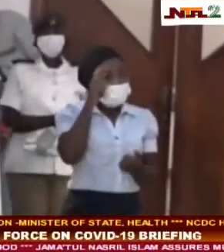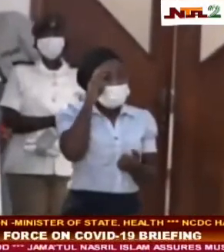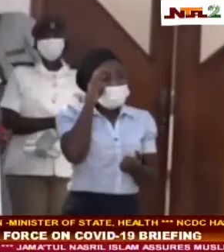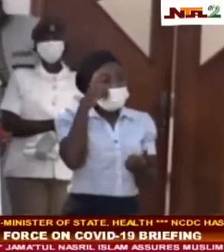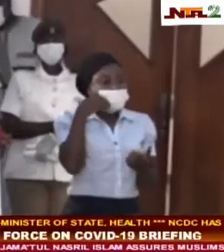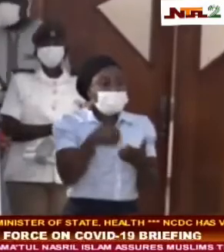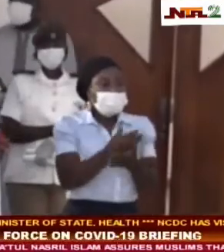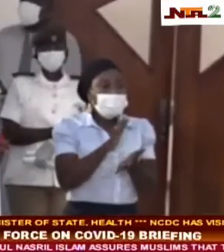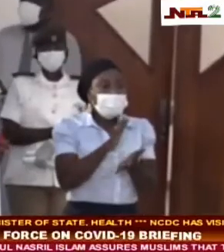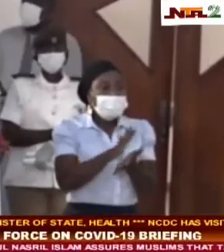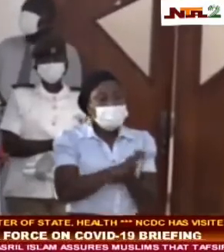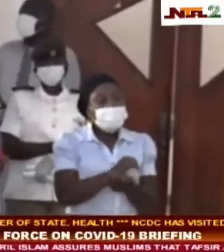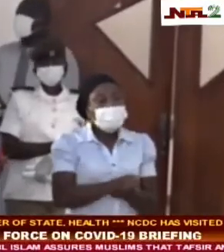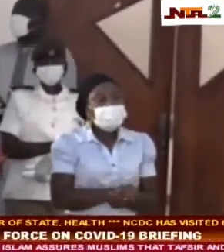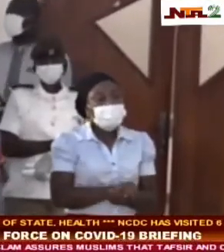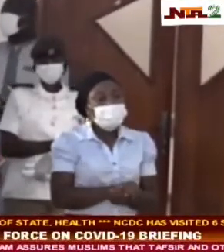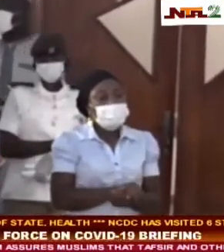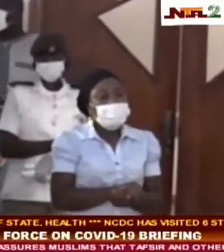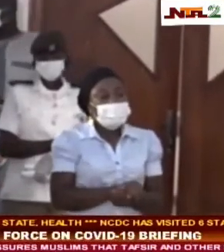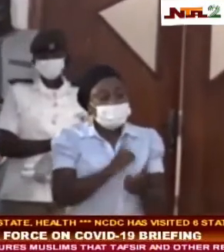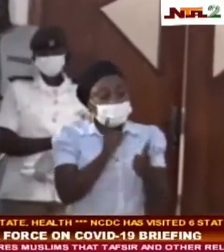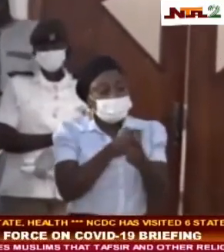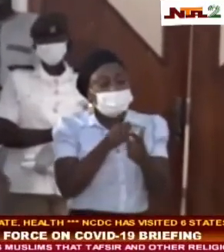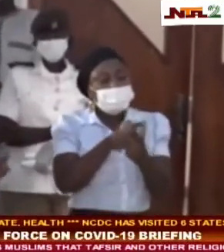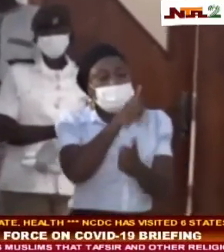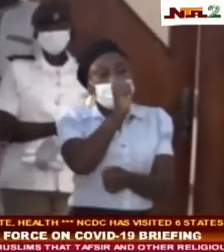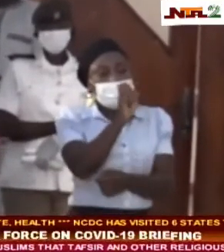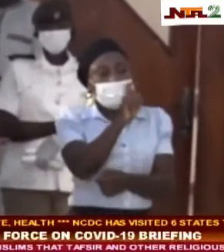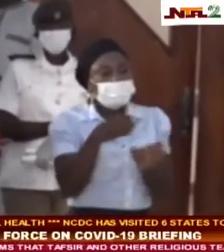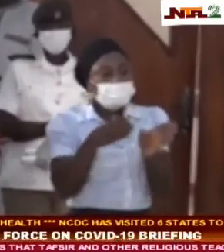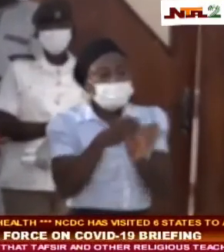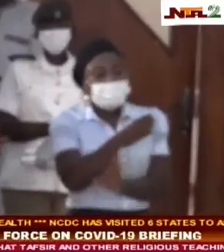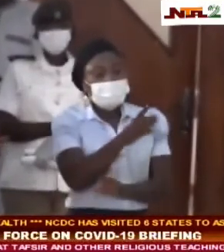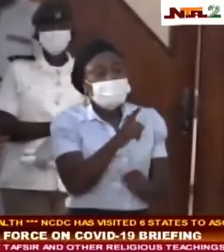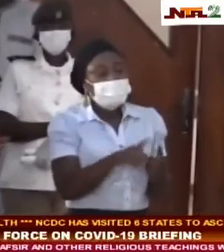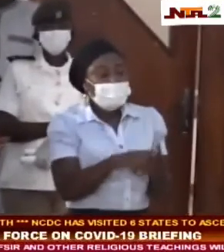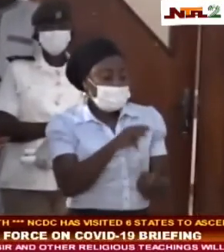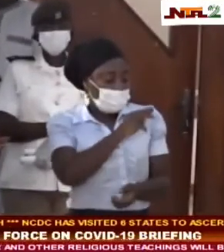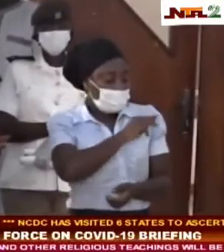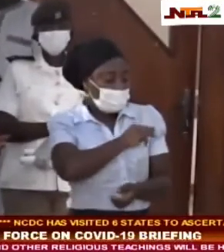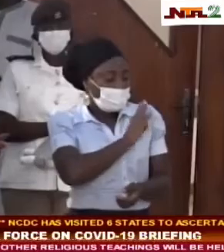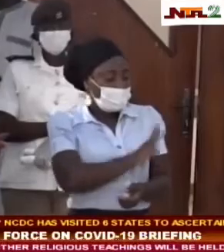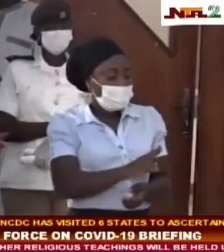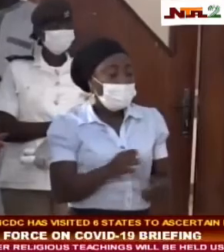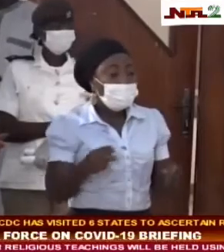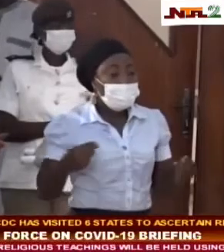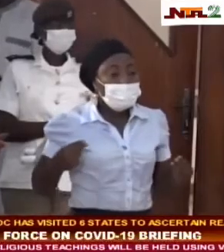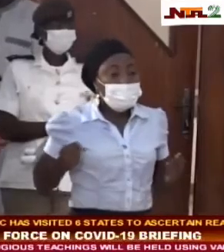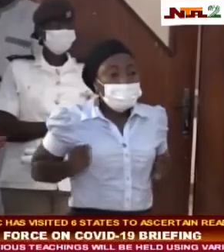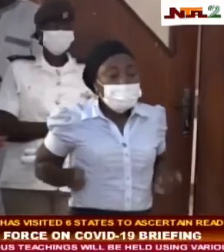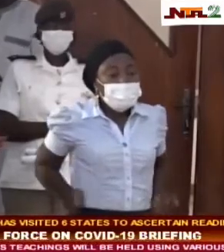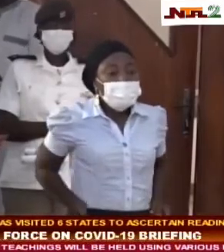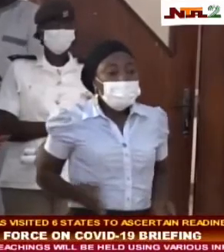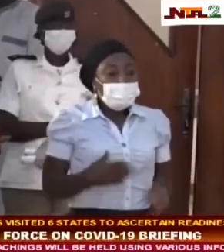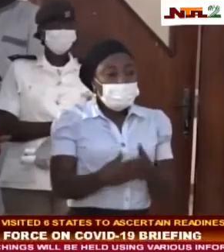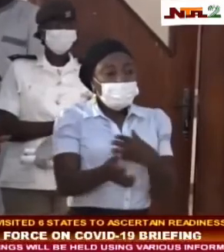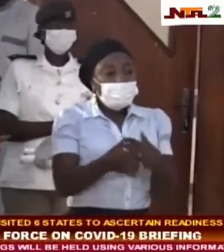Sun newspapers. First question goes to Minister of Humanitarian